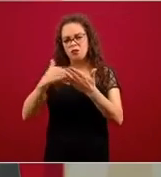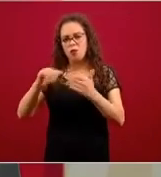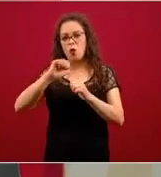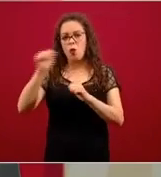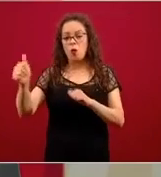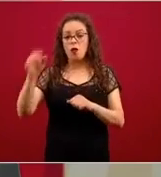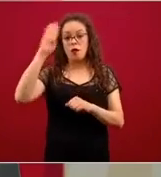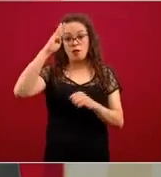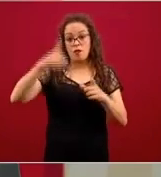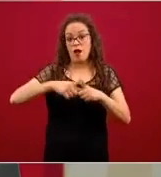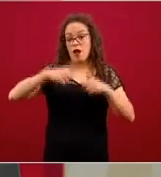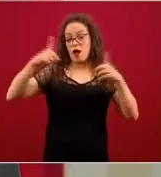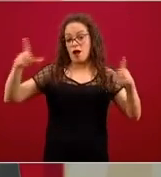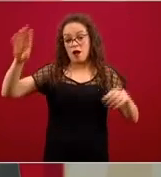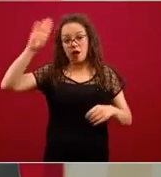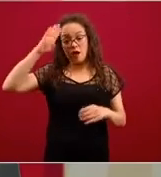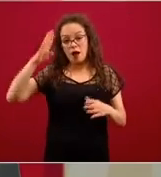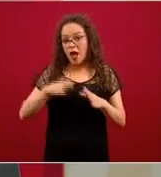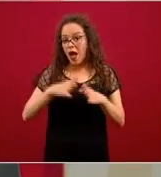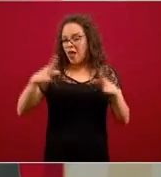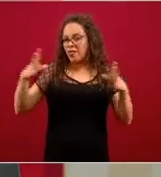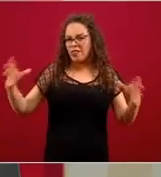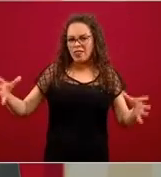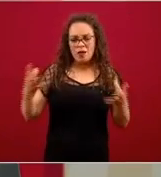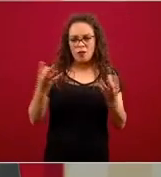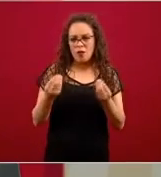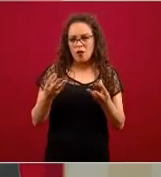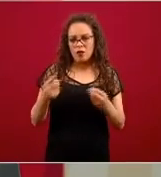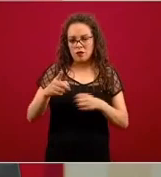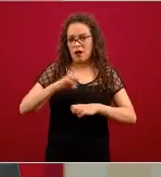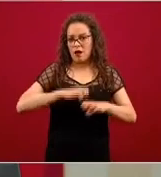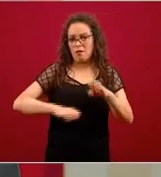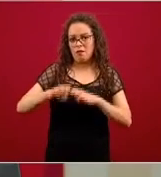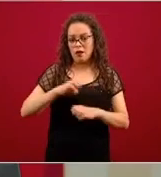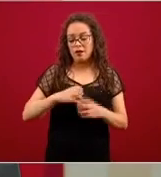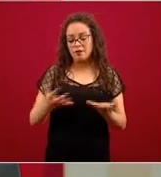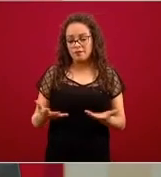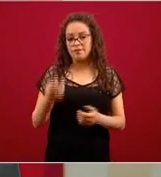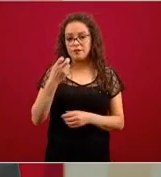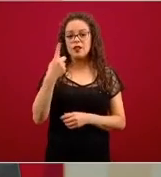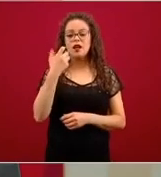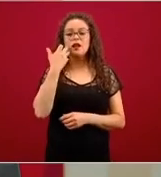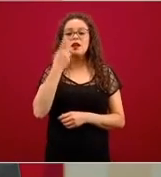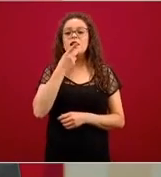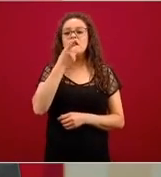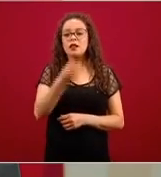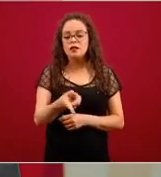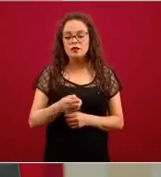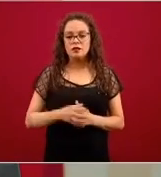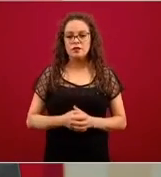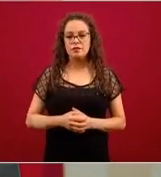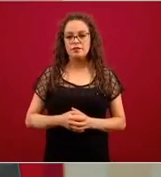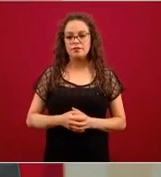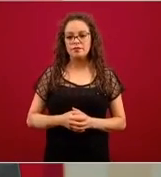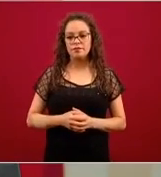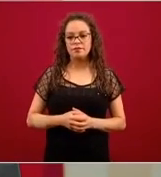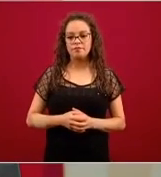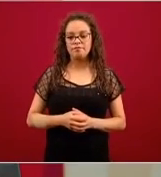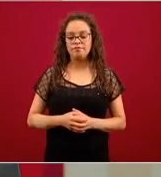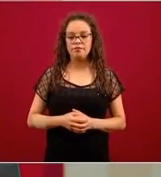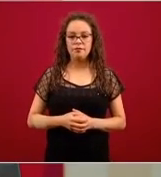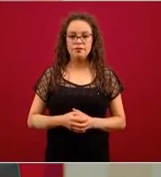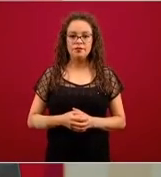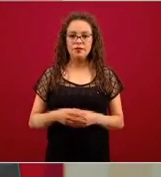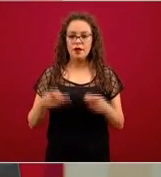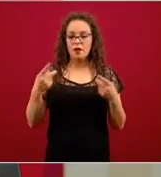small businesses, and even some very big businesses. Now, what this us is that they